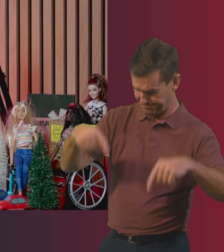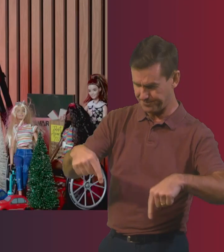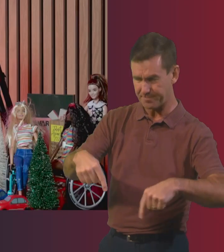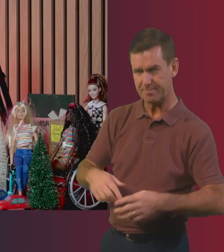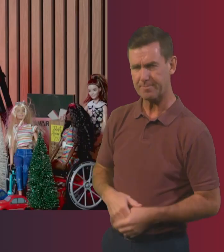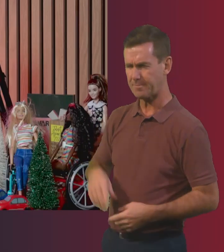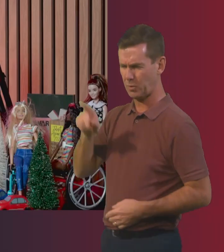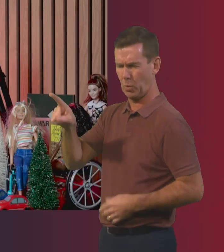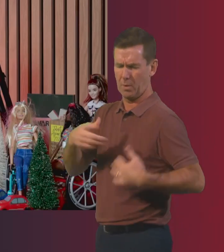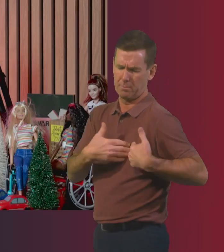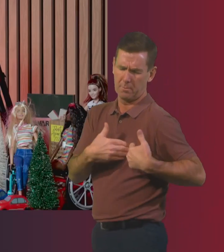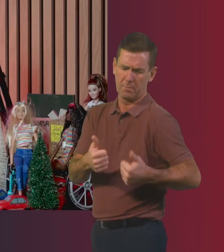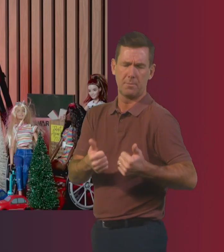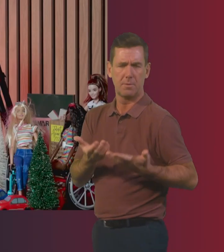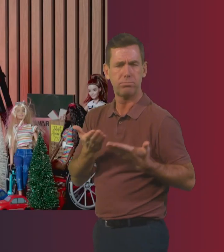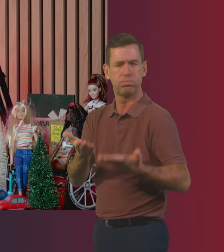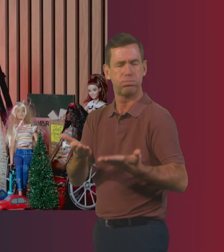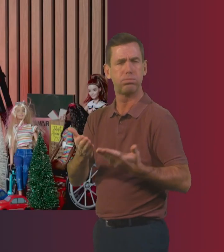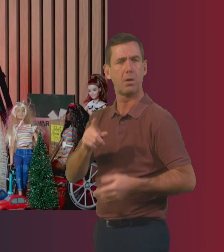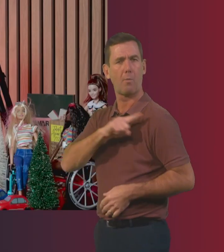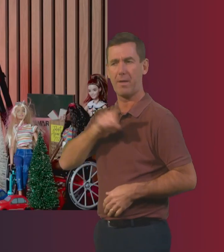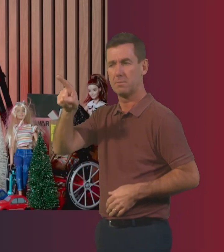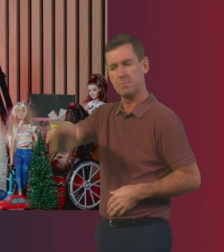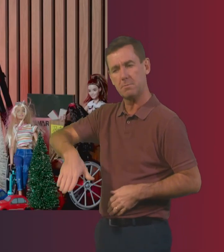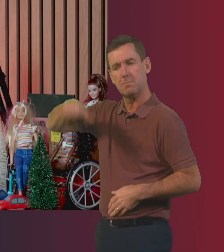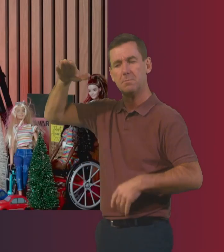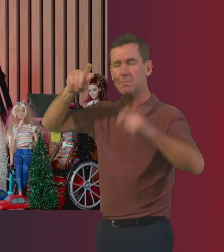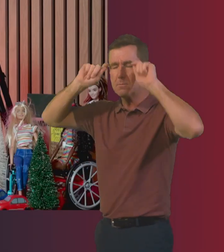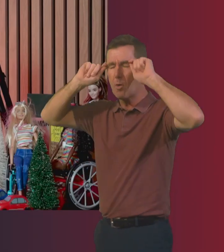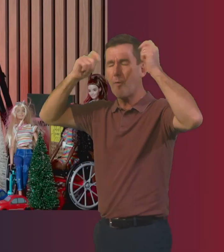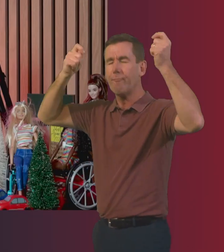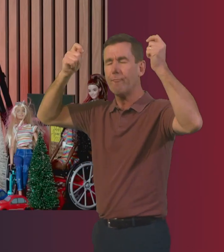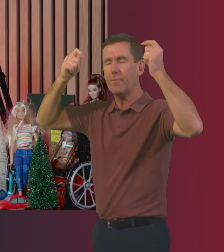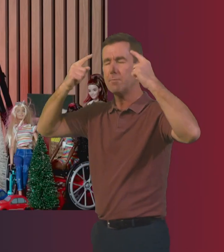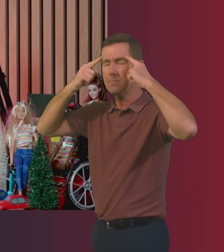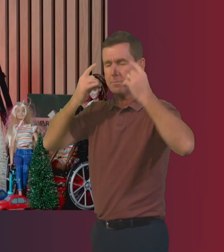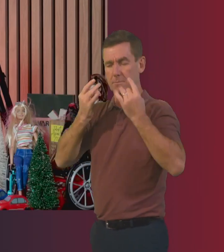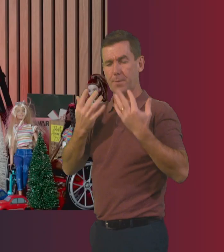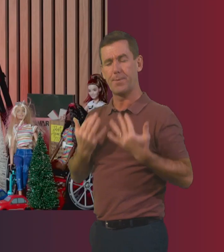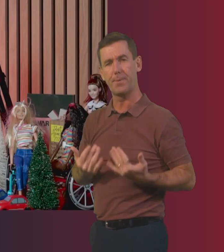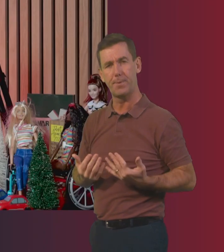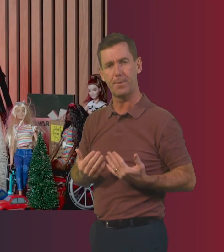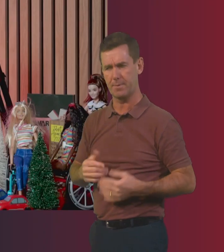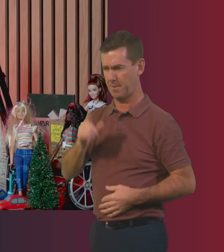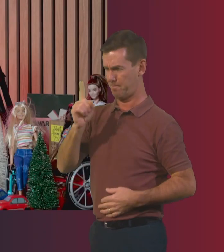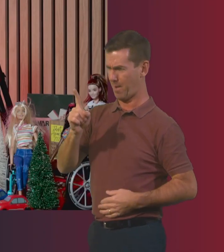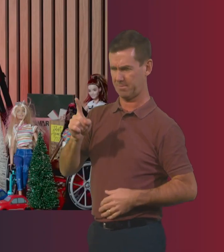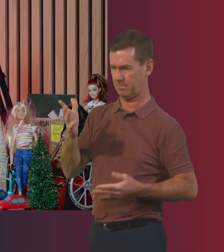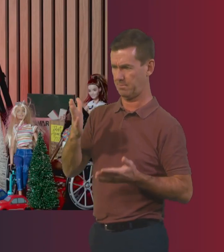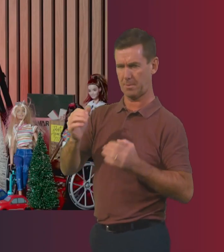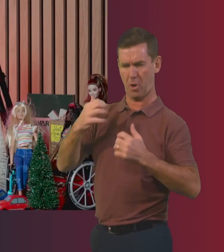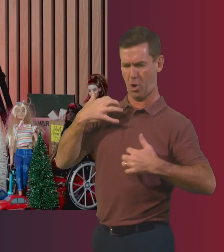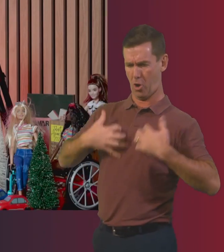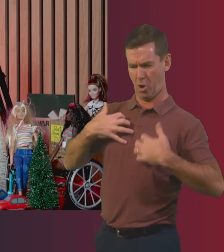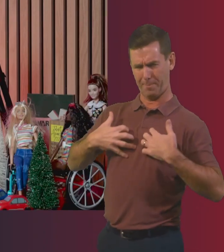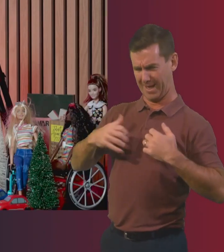of escapism or meditation. But I guess there is a big leap from having it as a hobby or something that, gives you